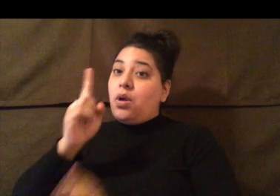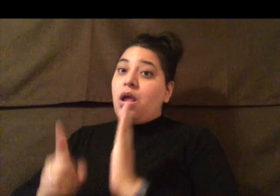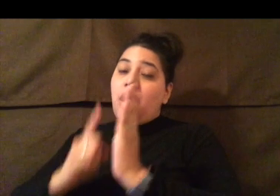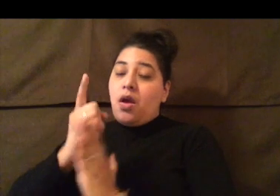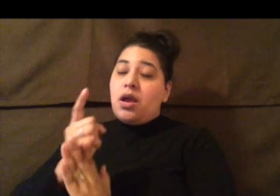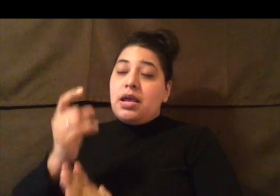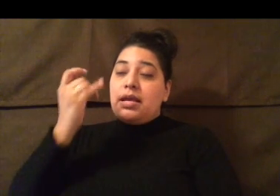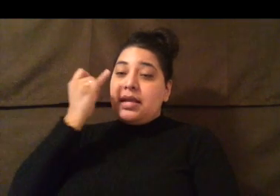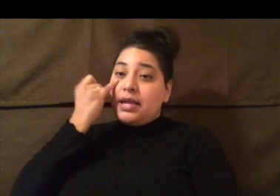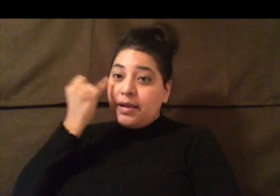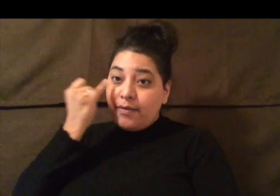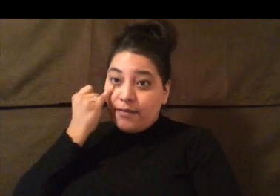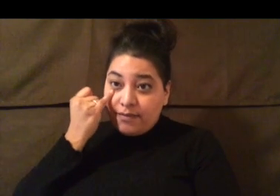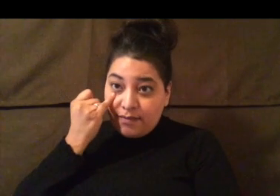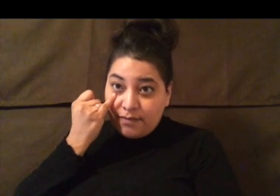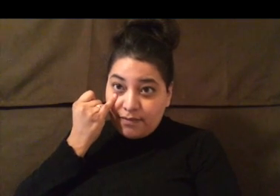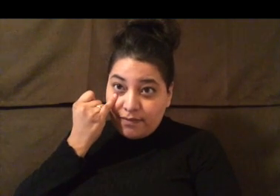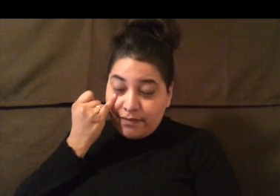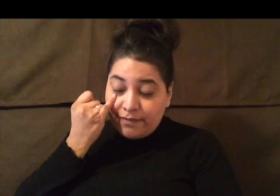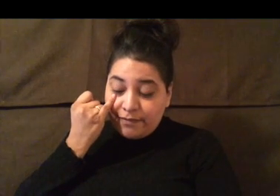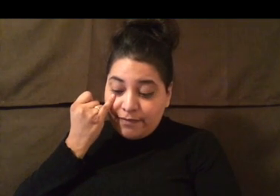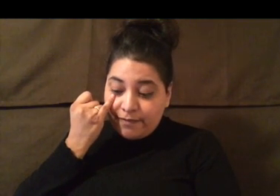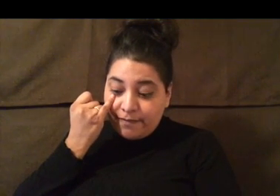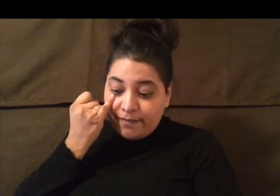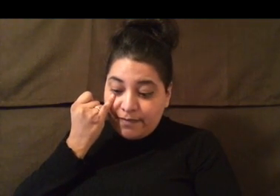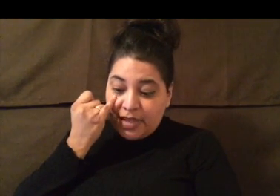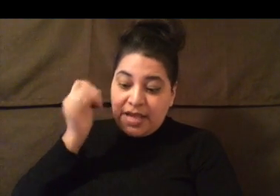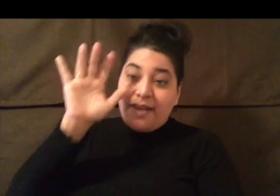hour. Well, if I do